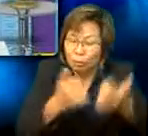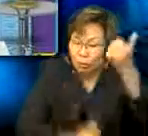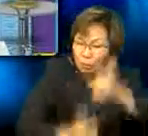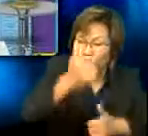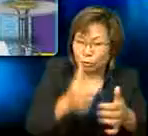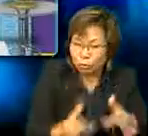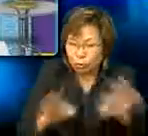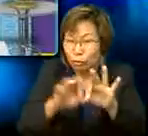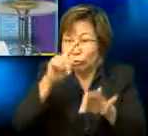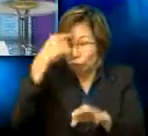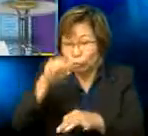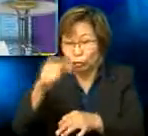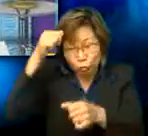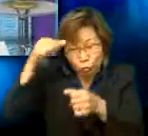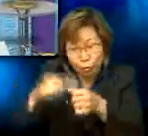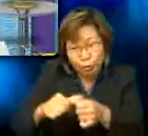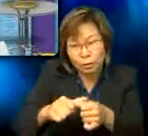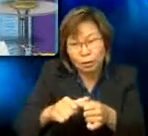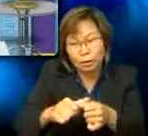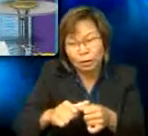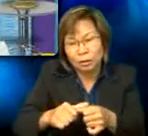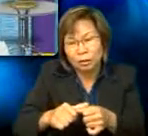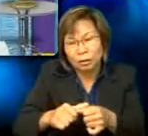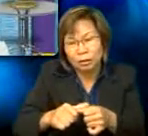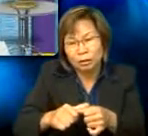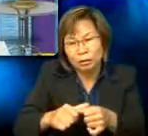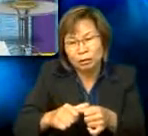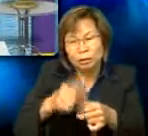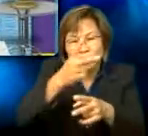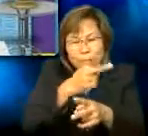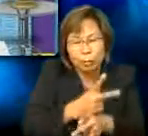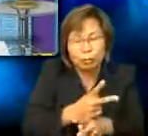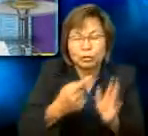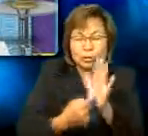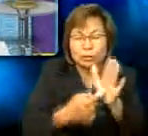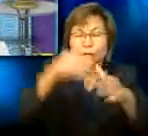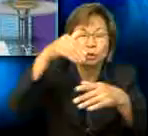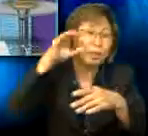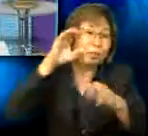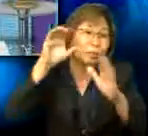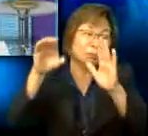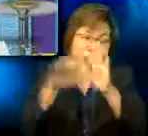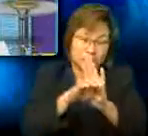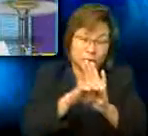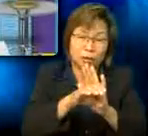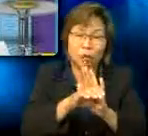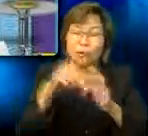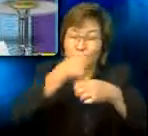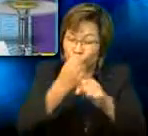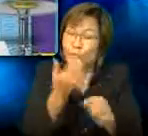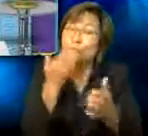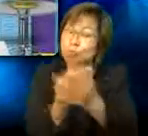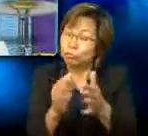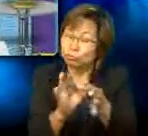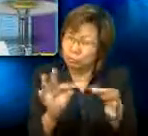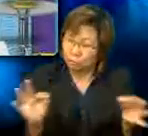The most important thing for you to remember is to keep to what is shown in the picture. However, in order to be able